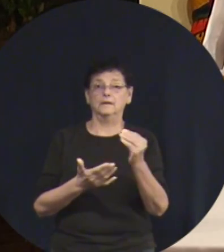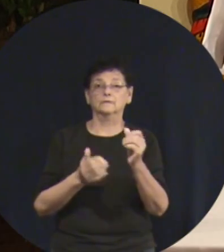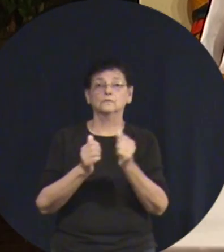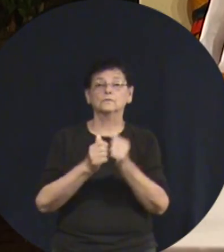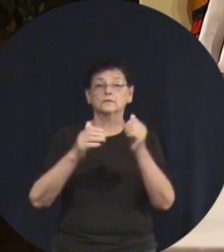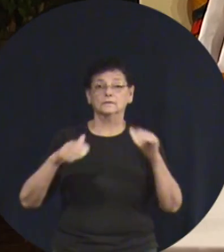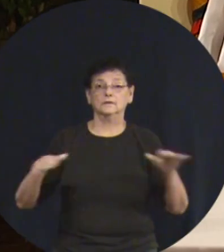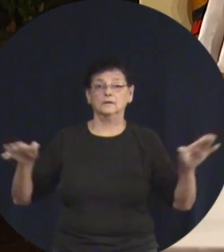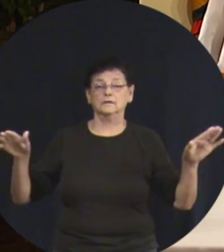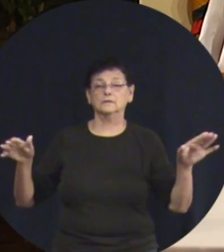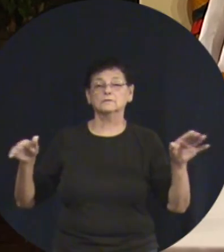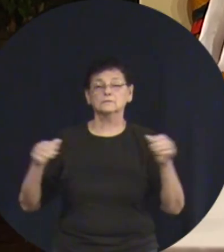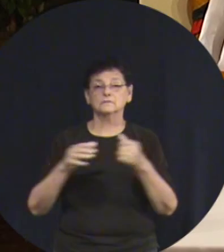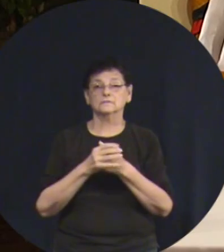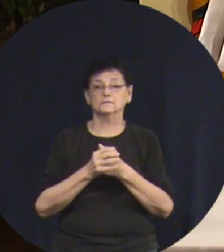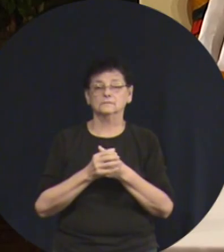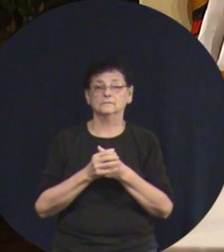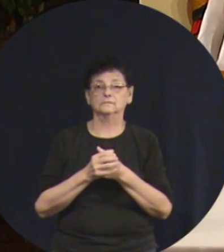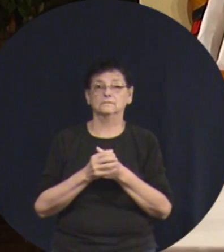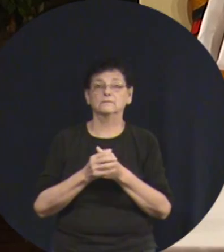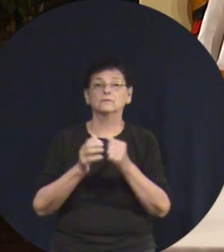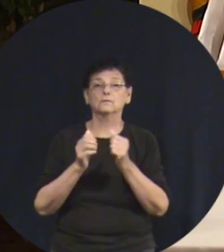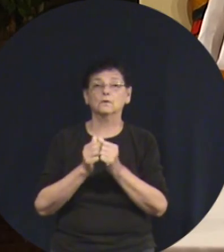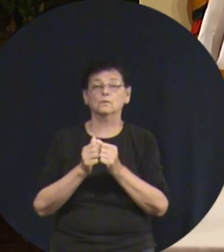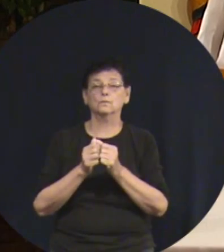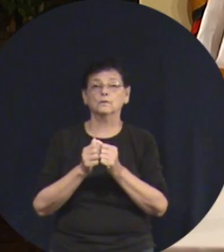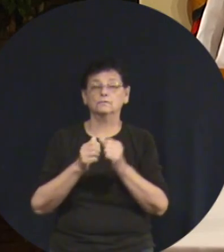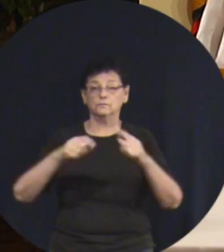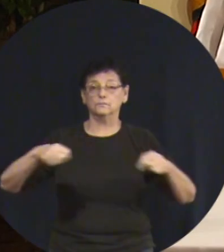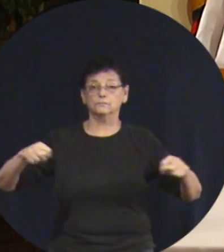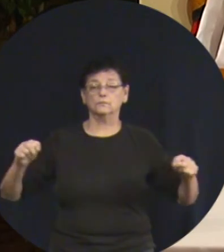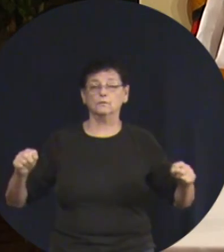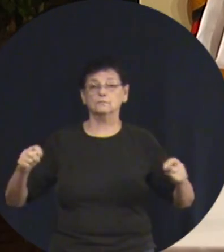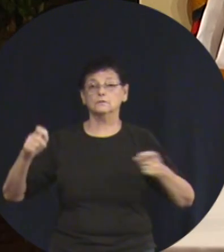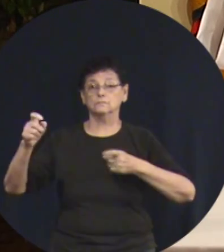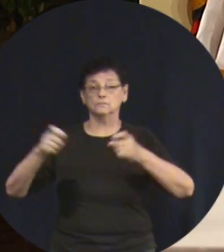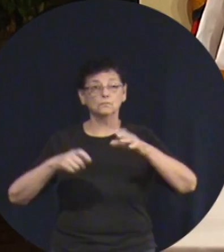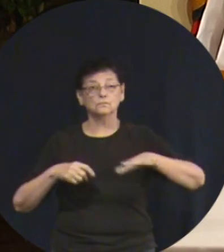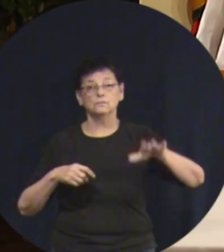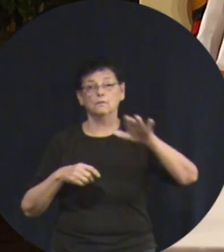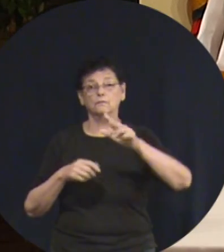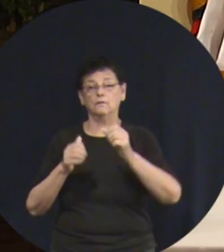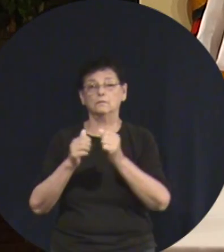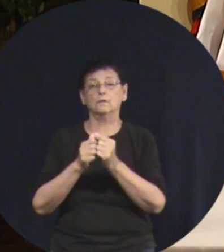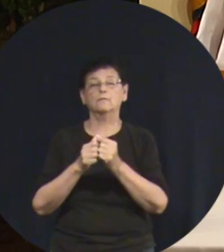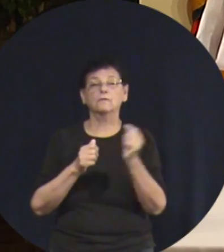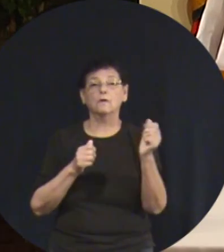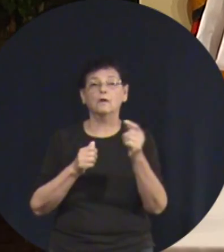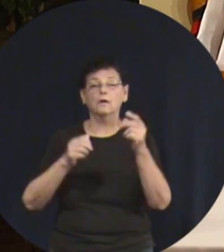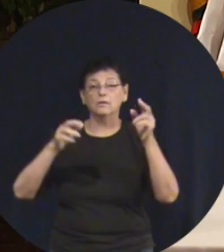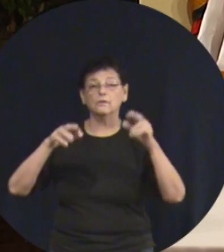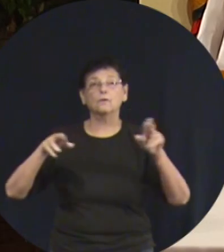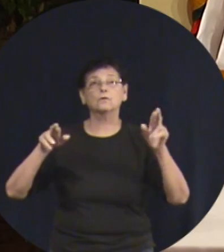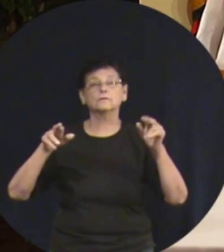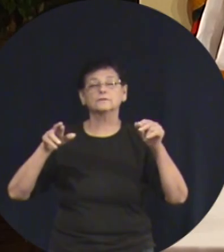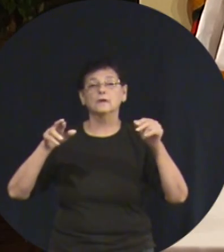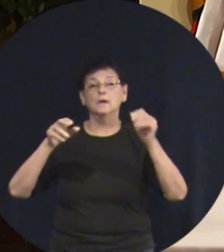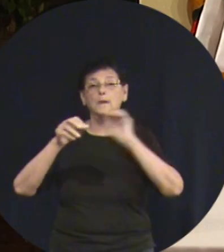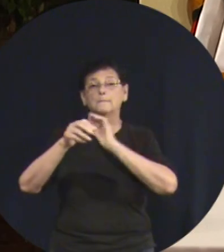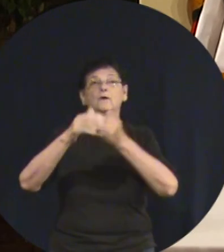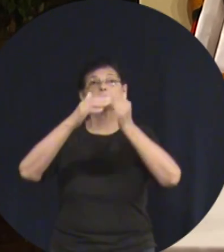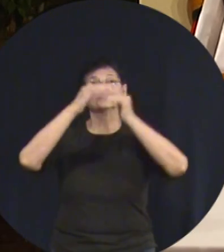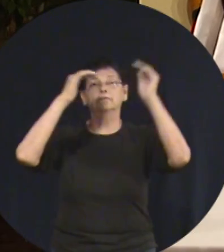so with angels and archangels, with thrones and dominions, and with all the hosts and powers